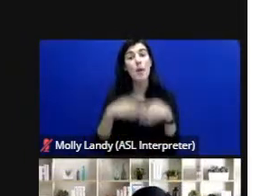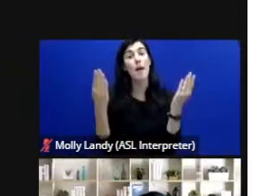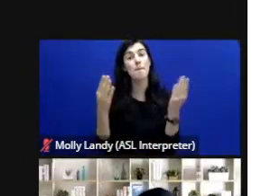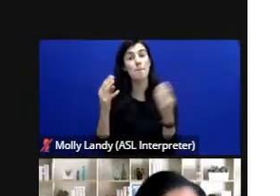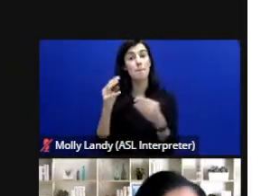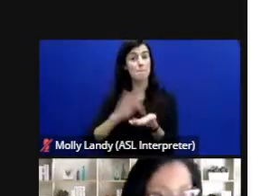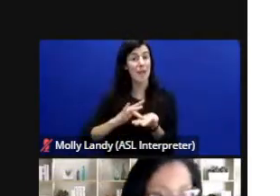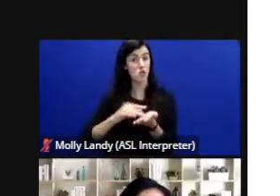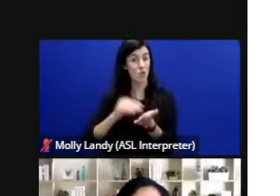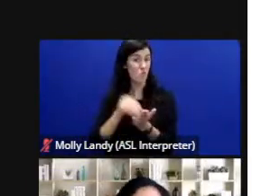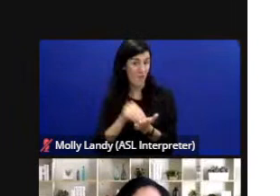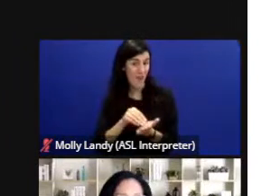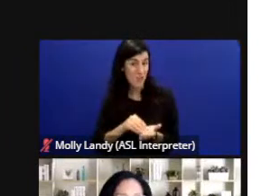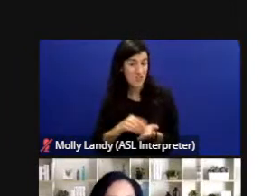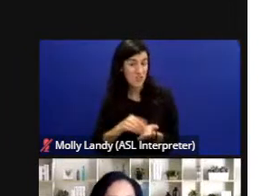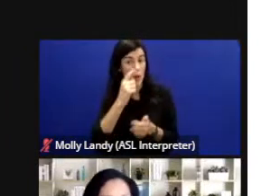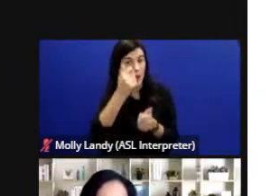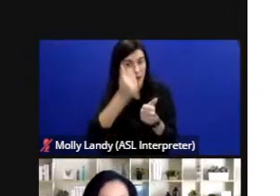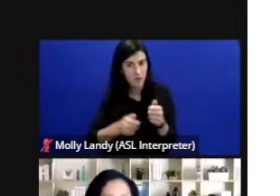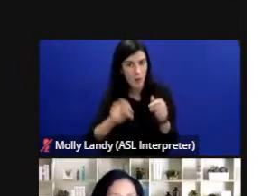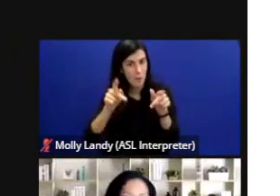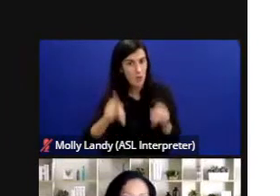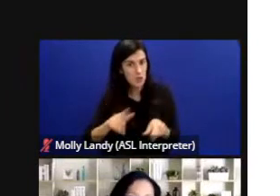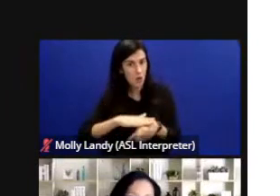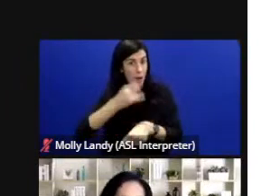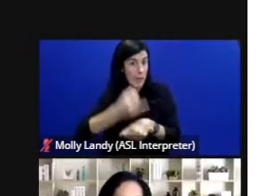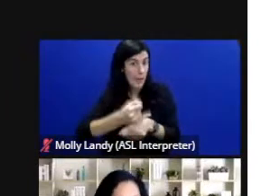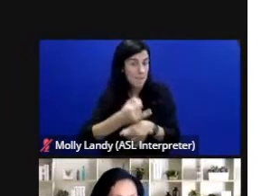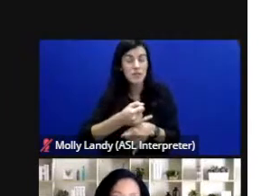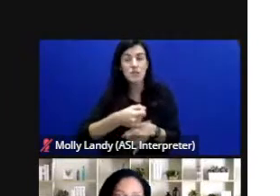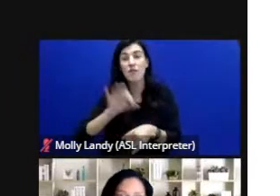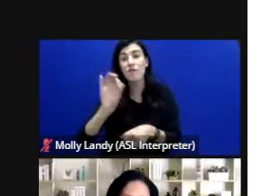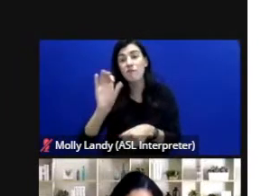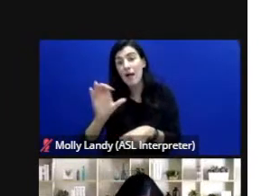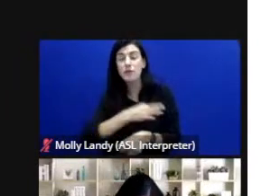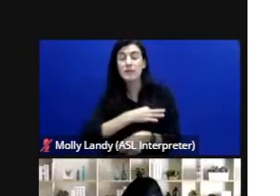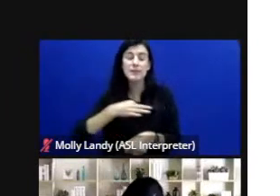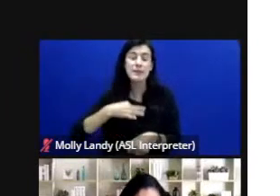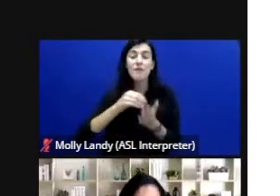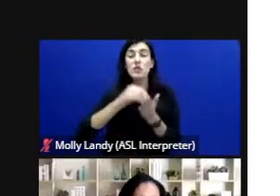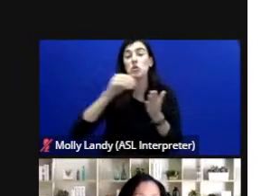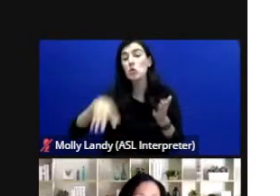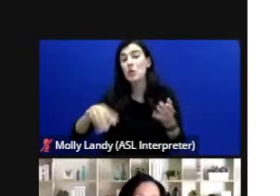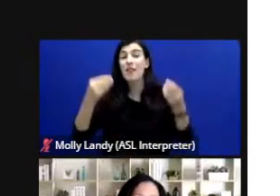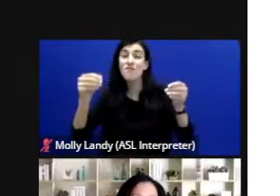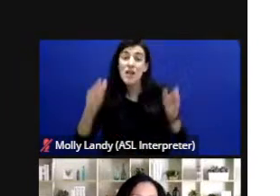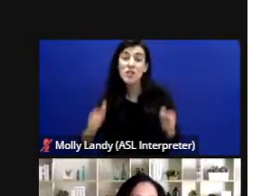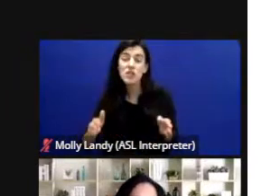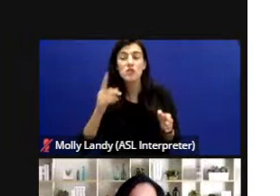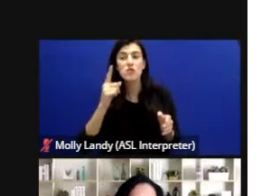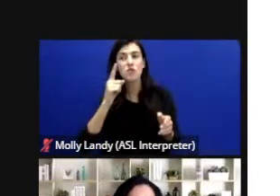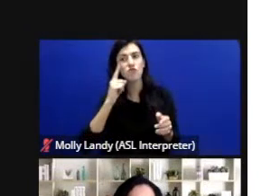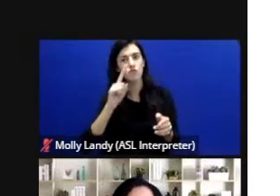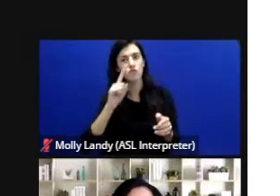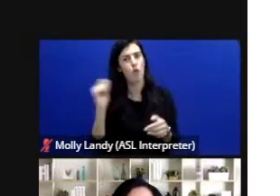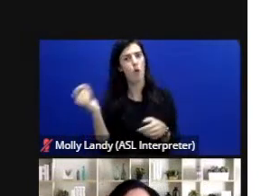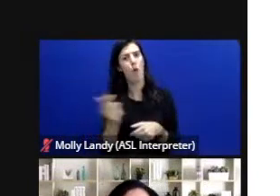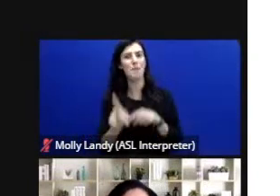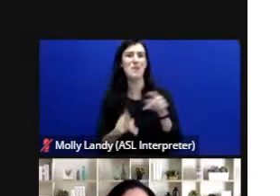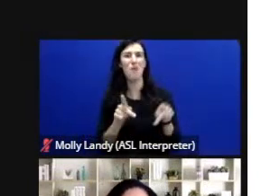records of every person on campus, faculty, staff, students, vendors, so that people on the campus can